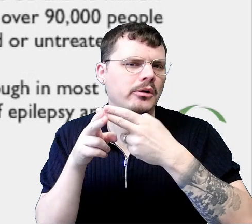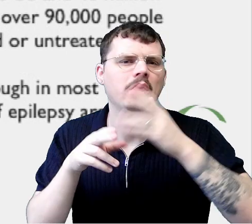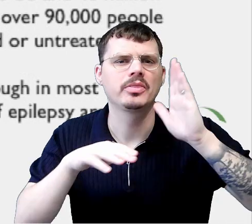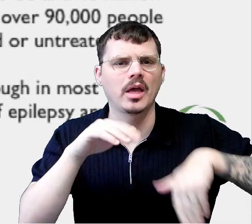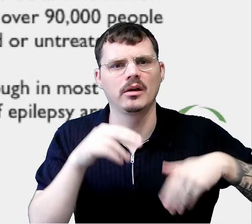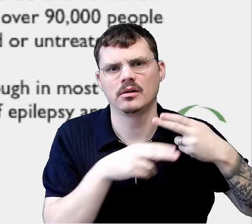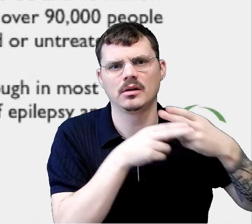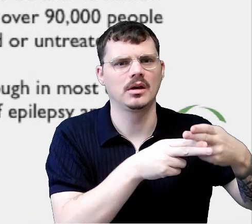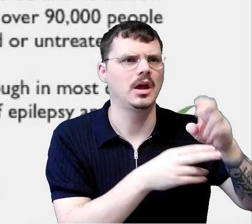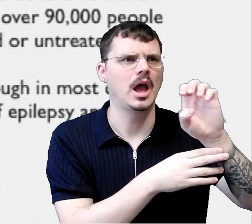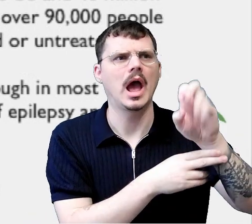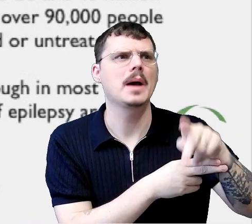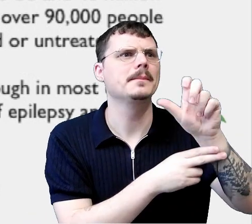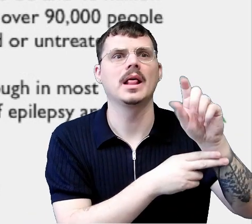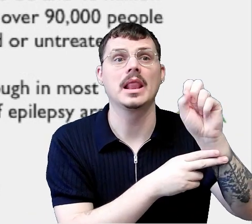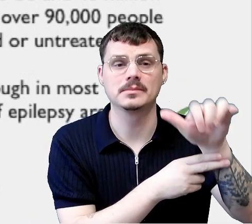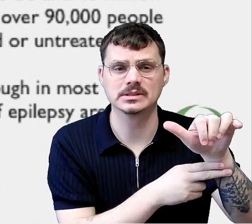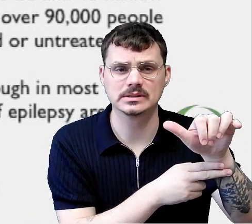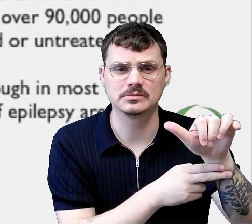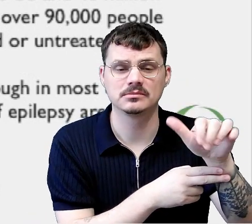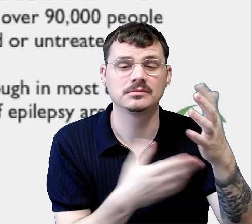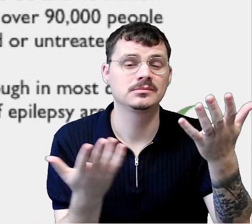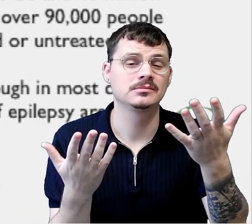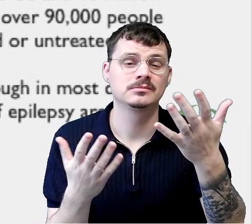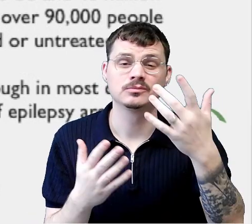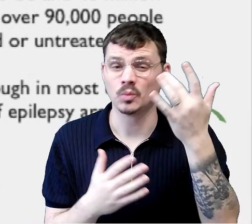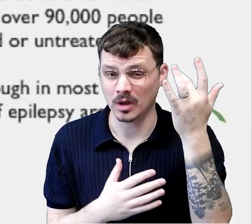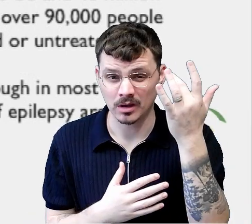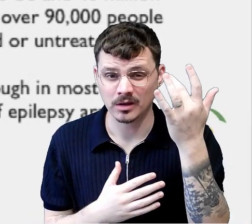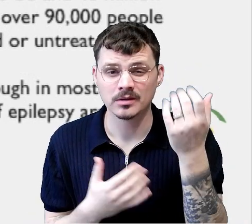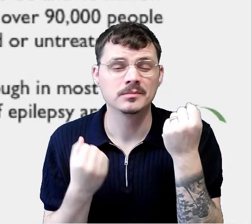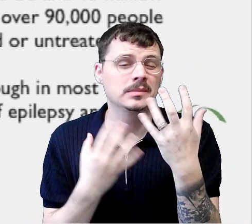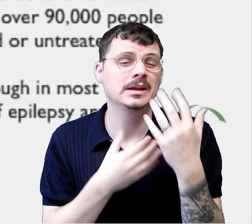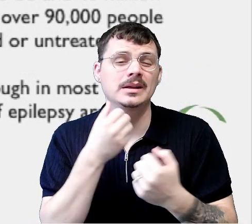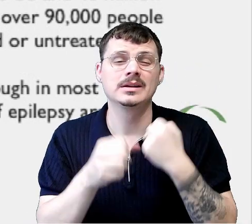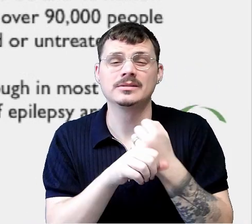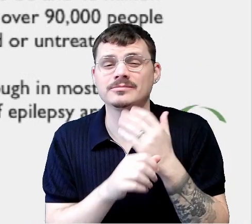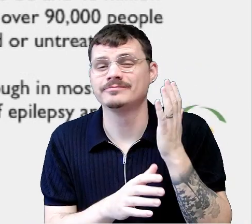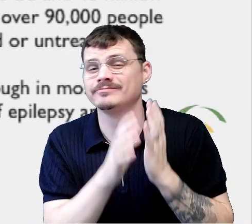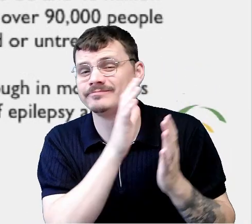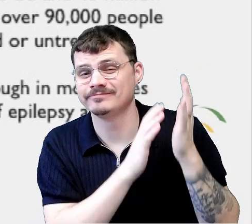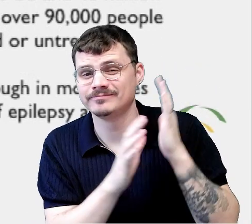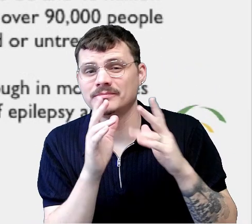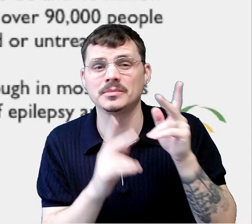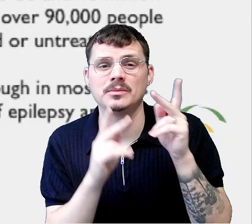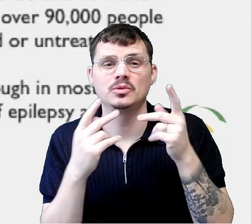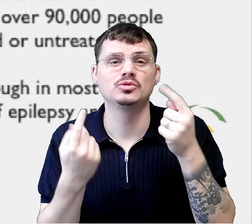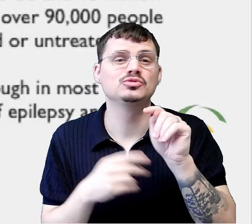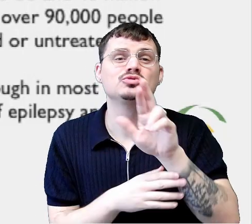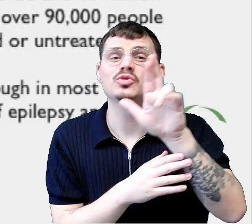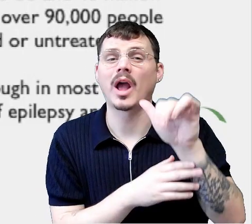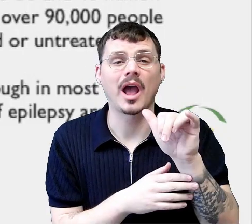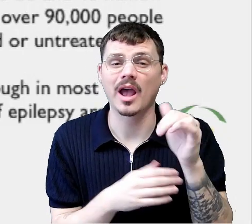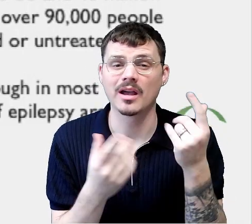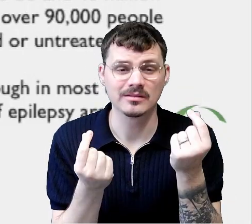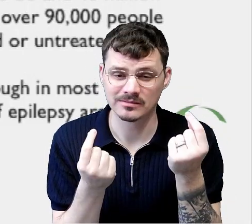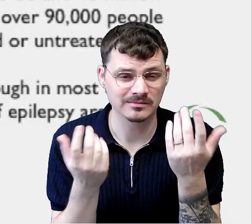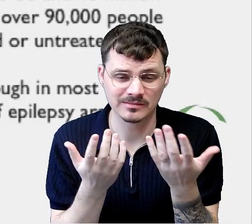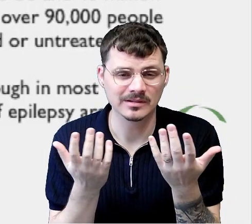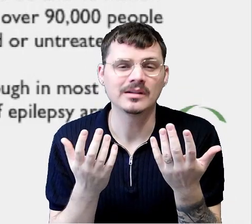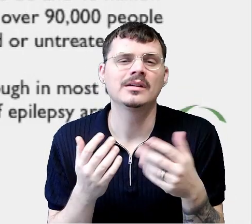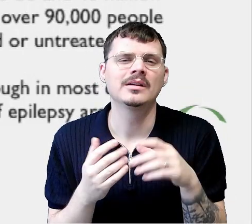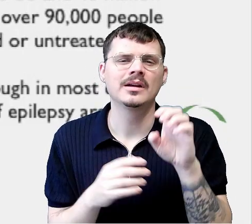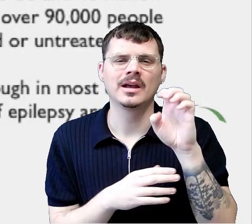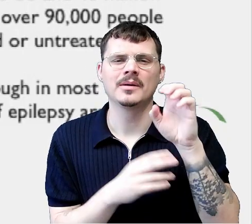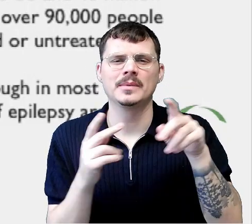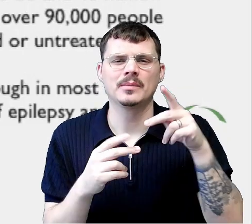than epilepsy. And that's because, unfortunately, many, many years ago, people used to try and say that there was